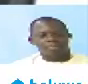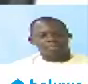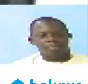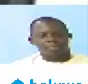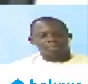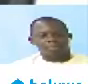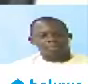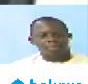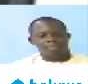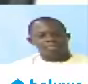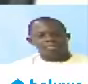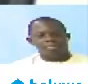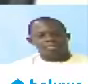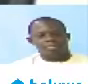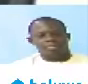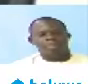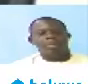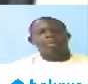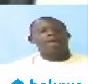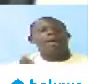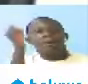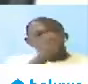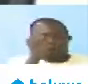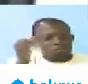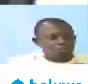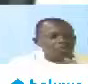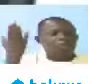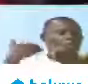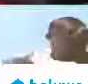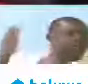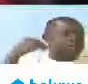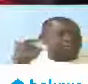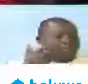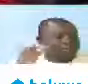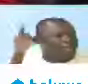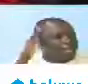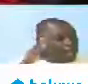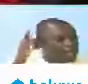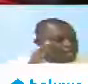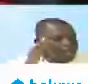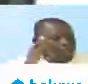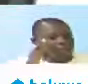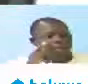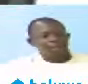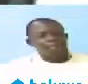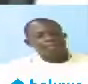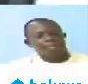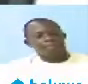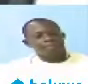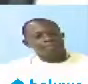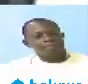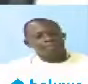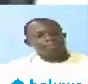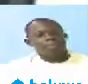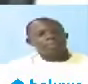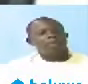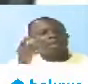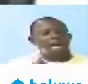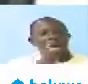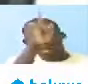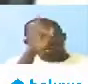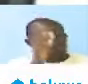itol buka sama sor waro mena rama si adar. Because in those days in Liberia, was hand sign thing maybe December day sama ikasor domande. Allah